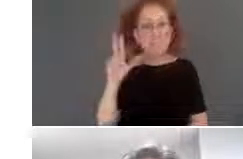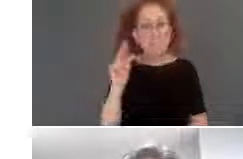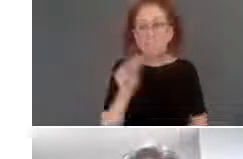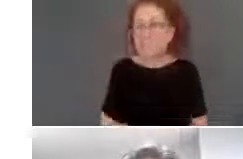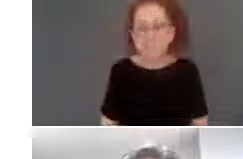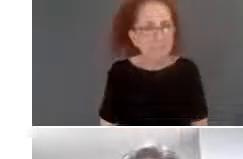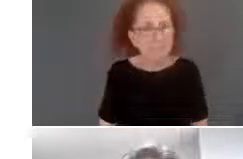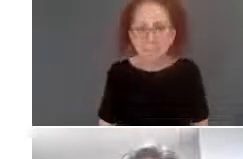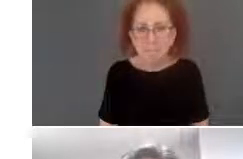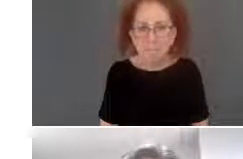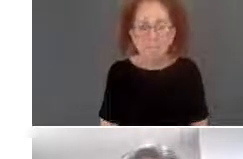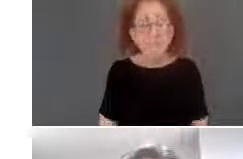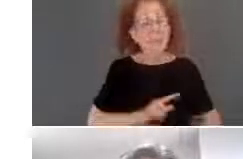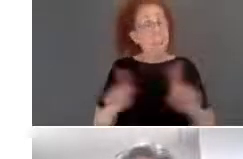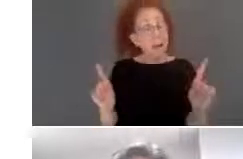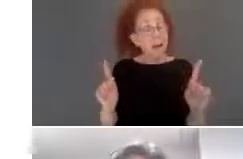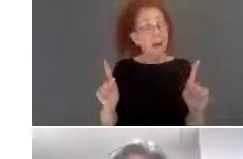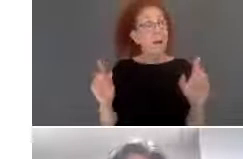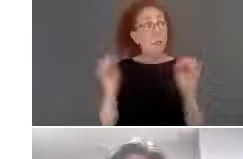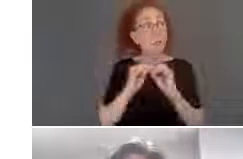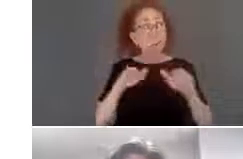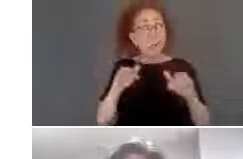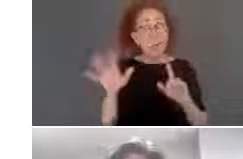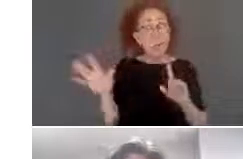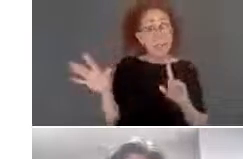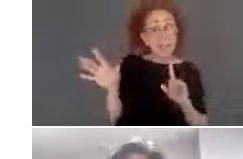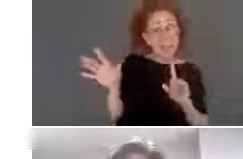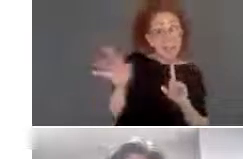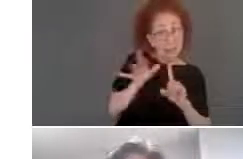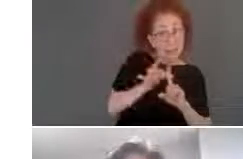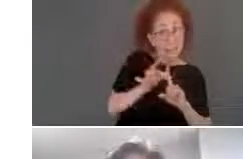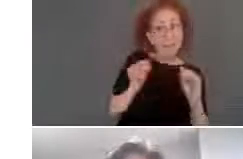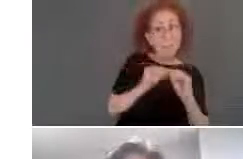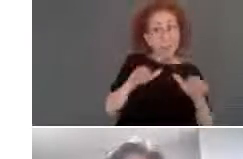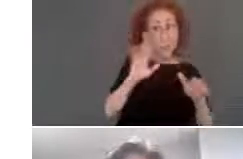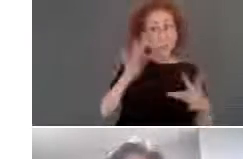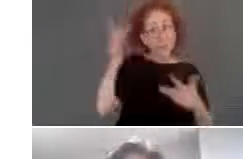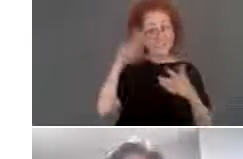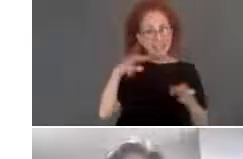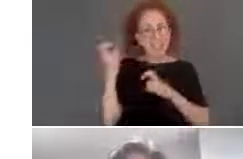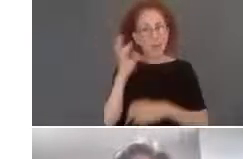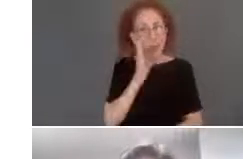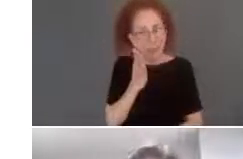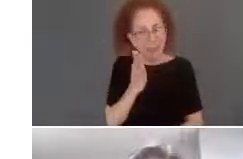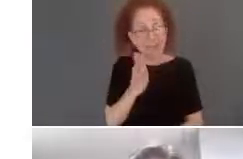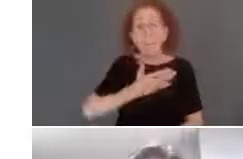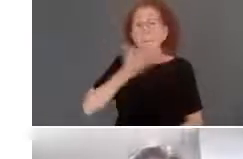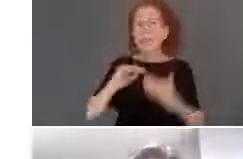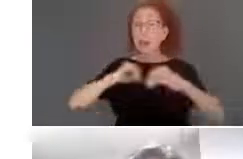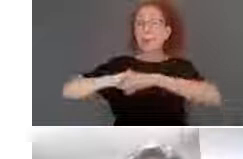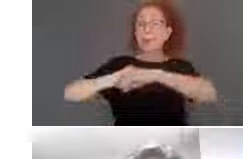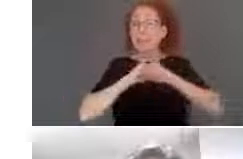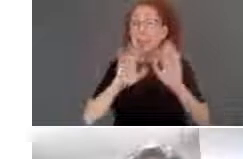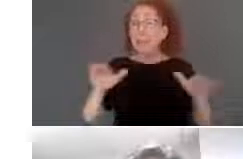said, when more children get infected, more children are going to get sick. So really the best way to protect